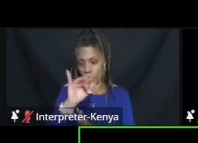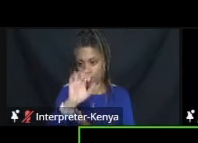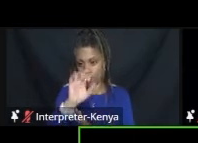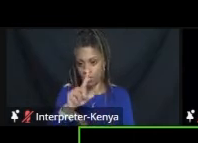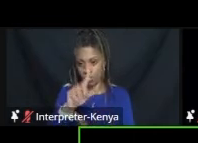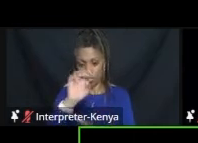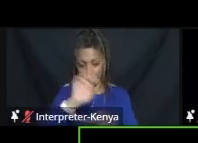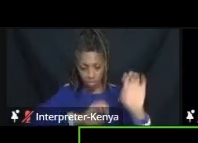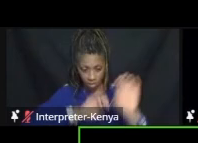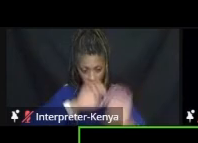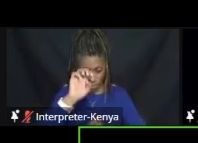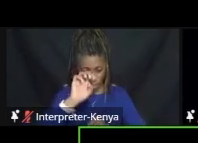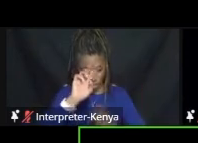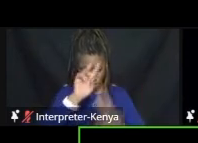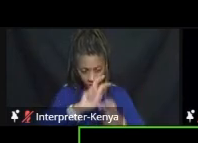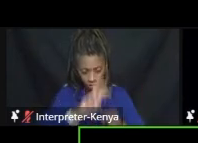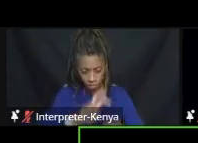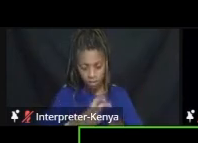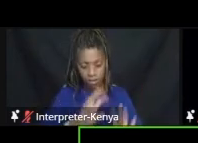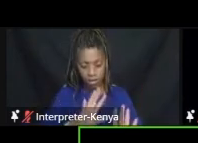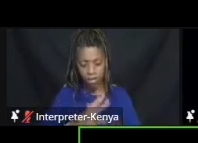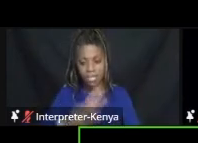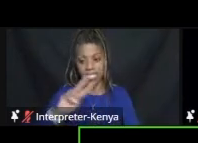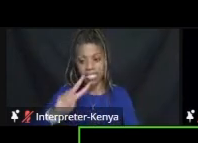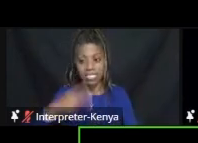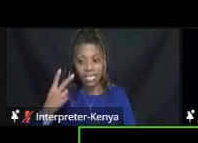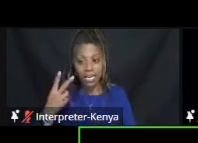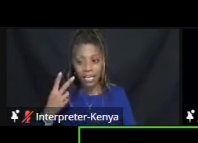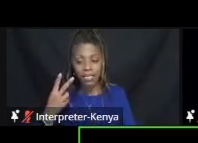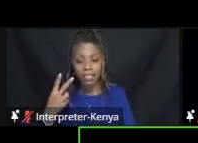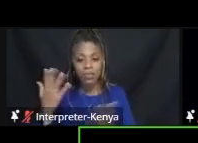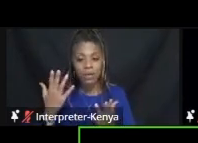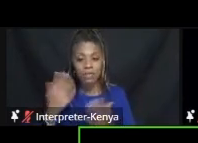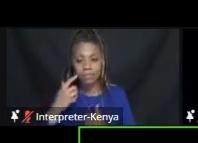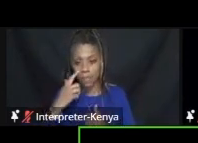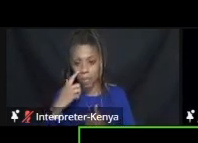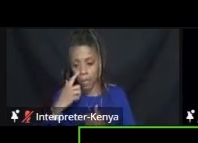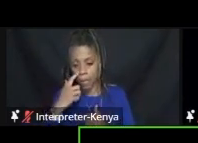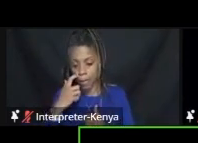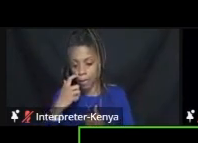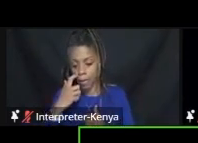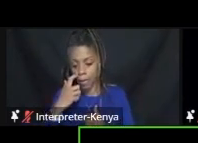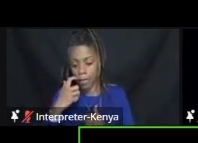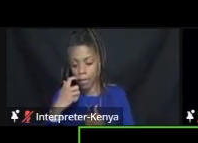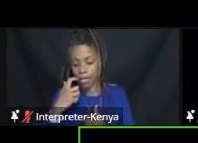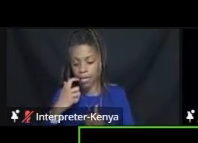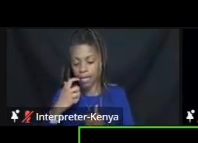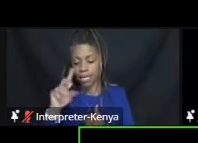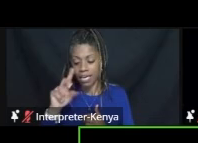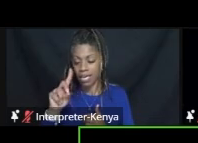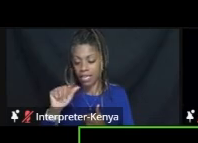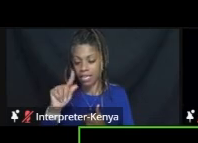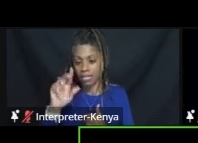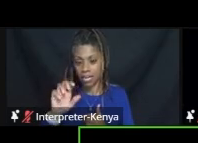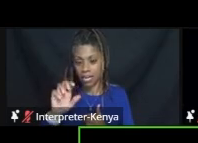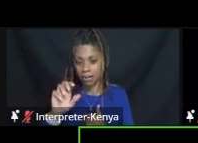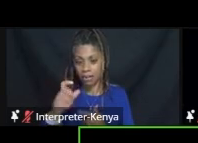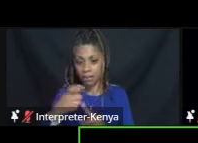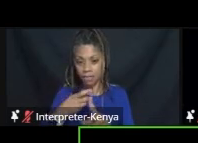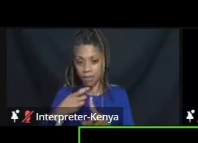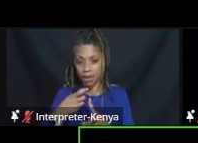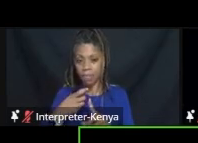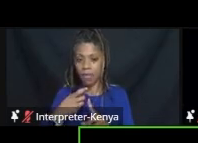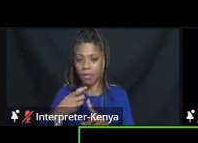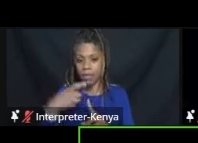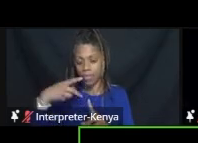And then the second round is going to be to look back at the data from the Padlets and or the Spanish-speaking listening tour and